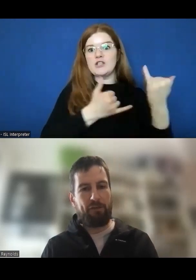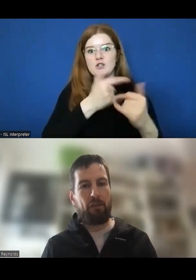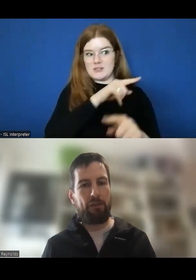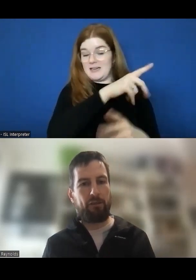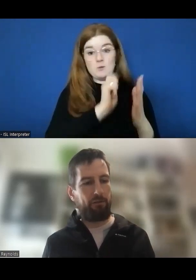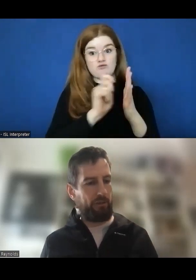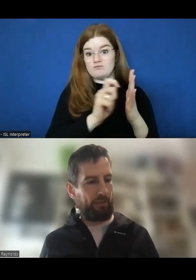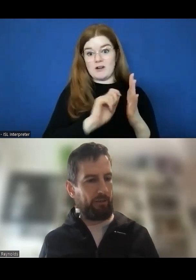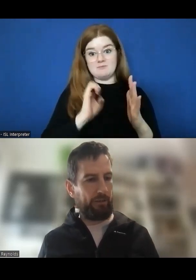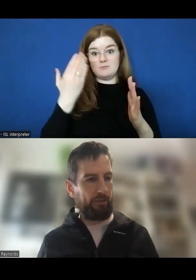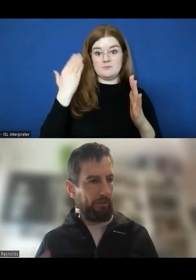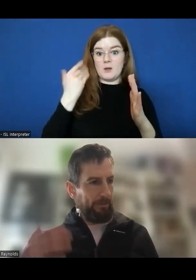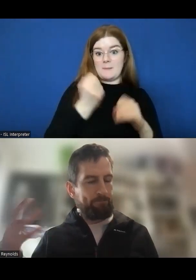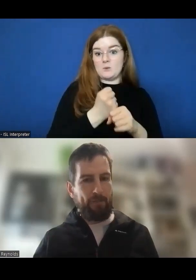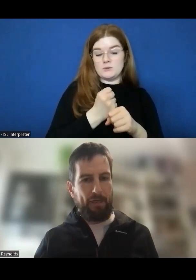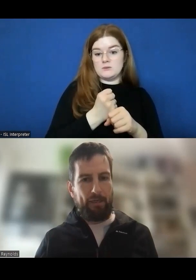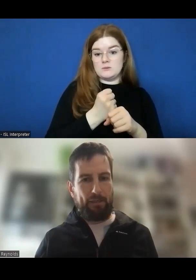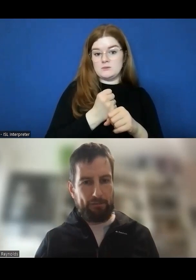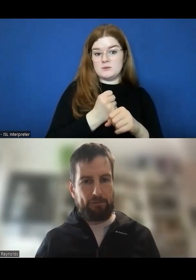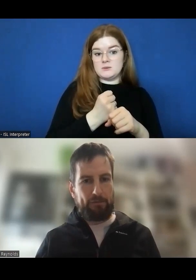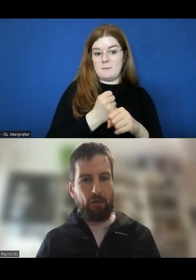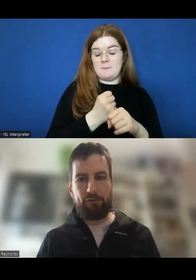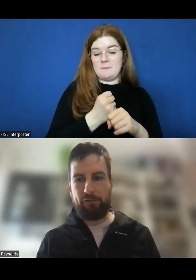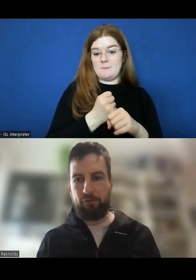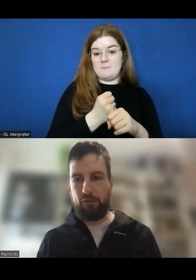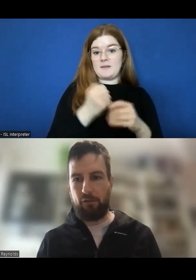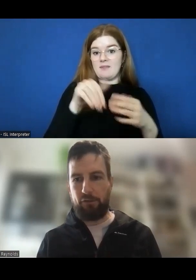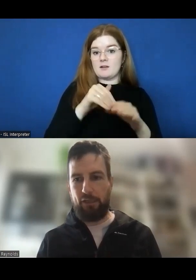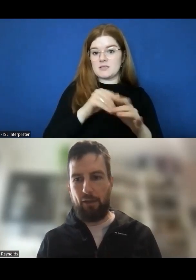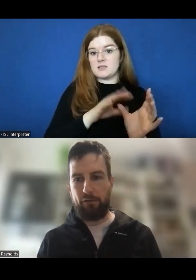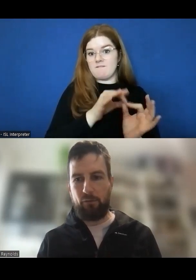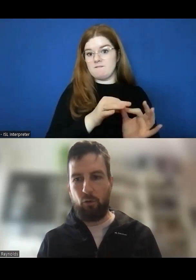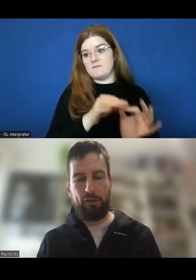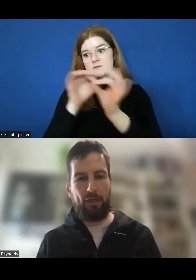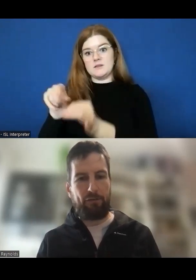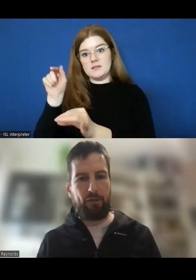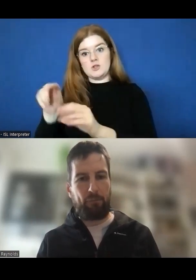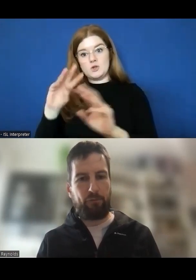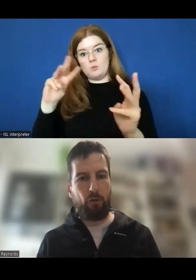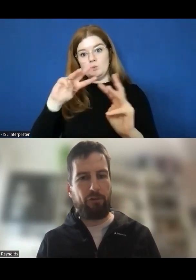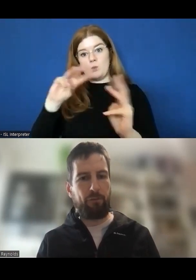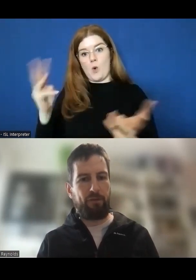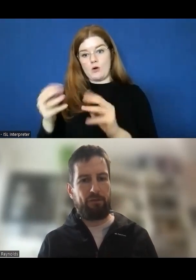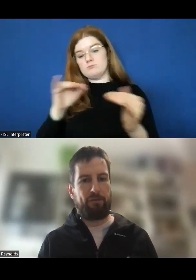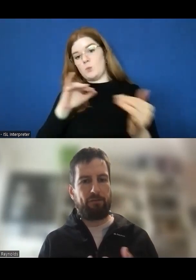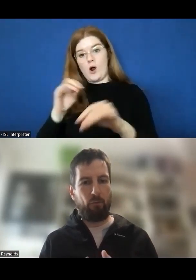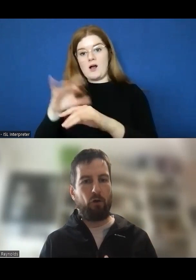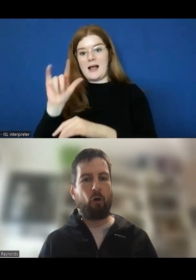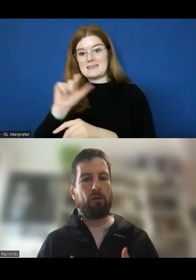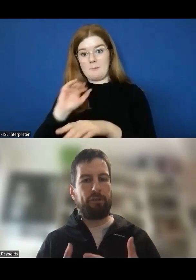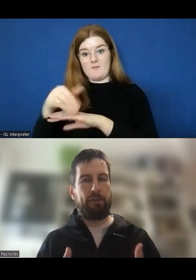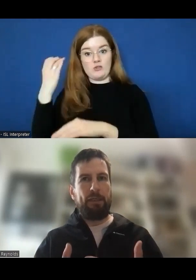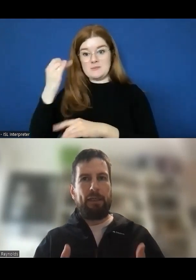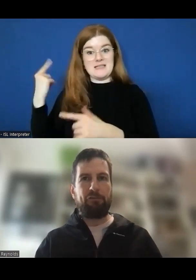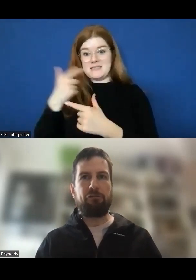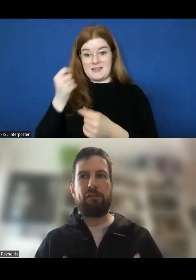was writing earlier in the context of the war on Gaza before Christmas that this is, you know, of